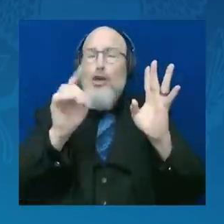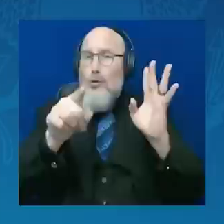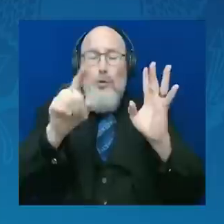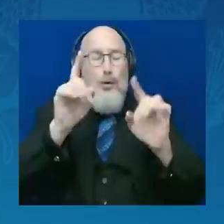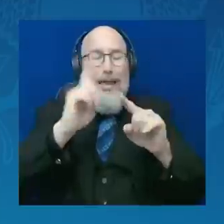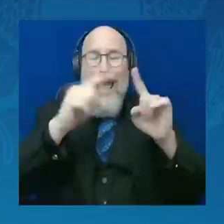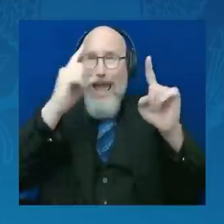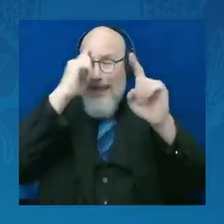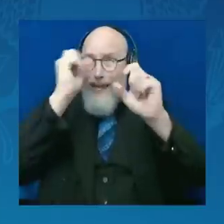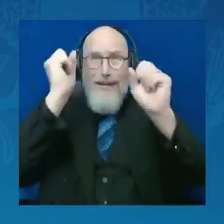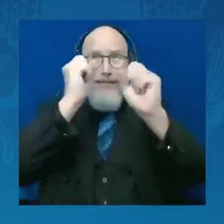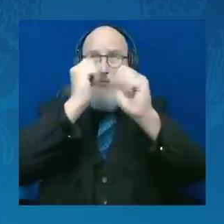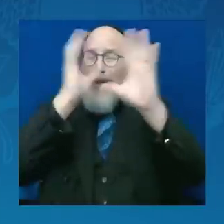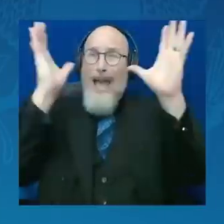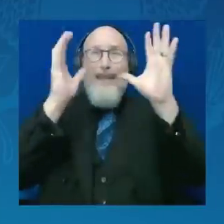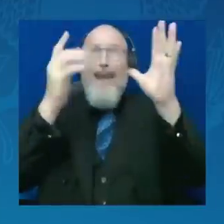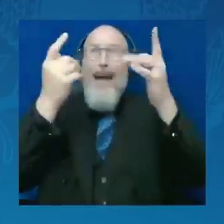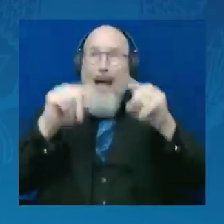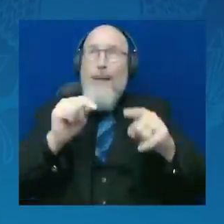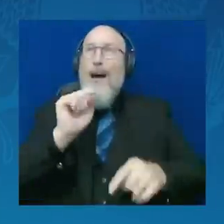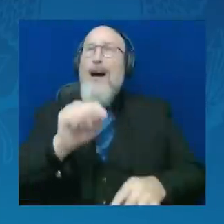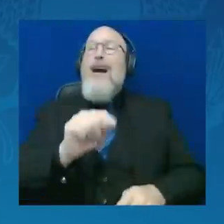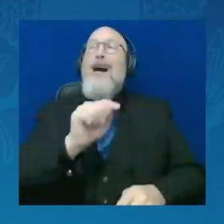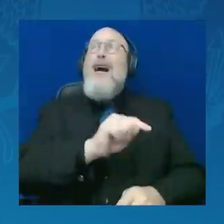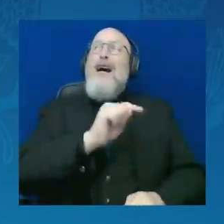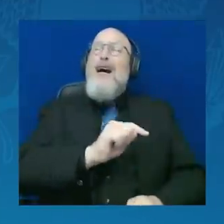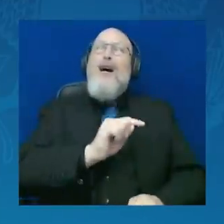A maternity hospital, a children's hospital,